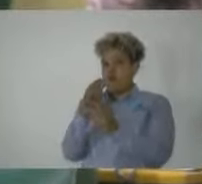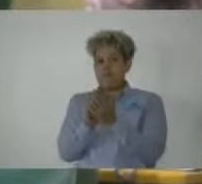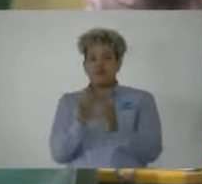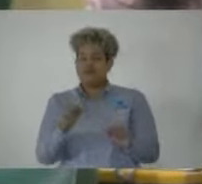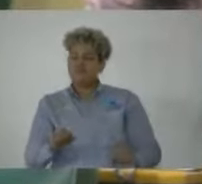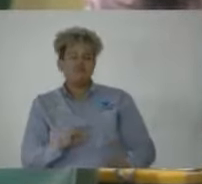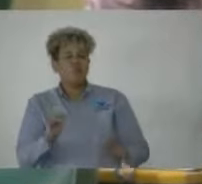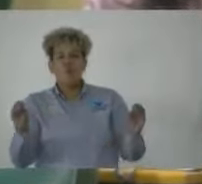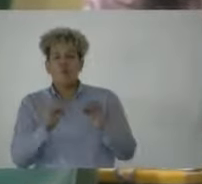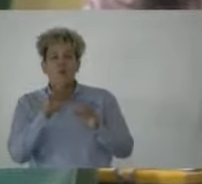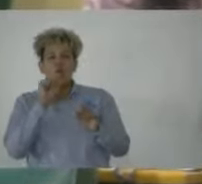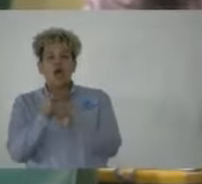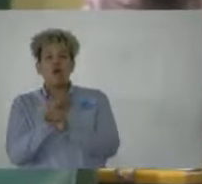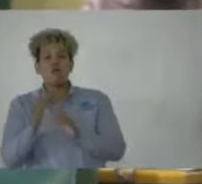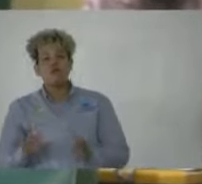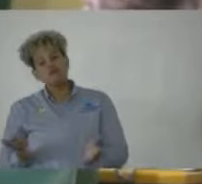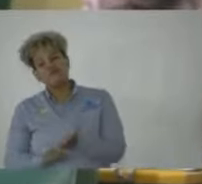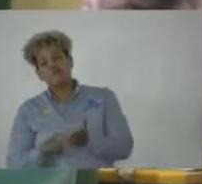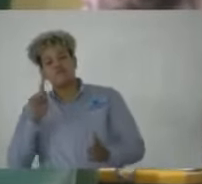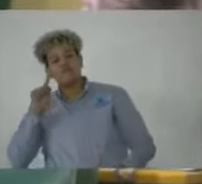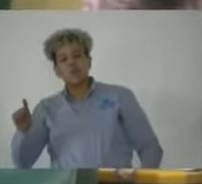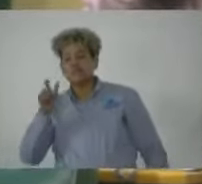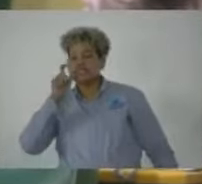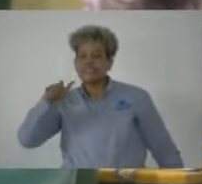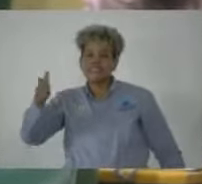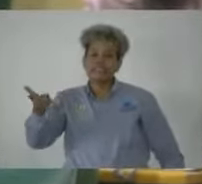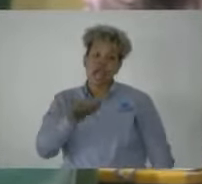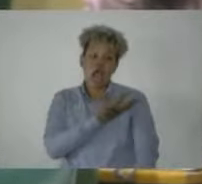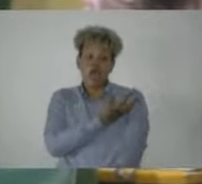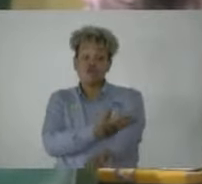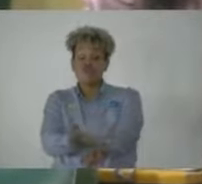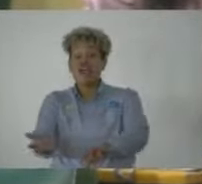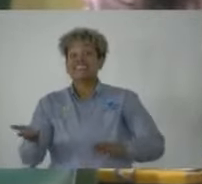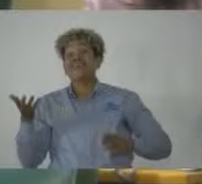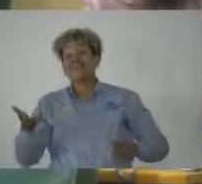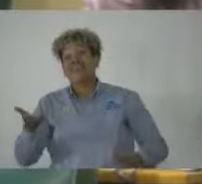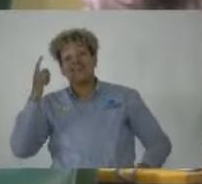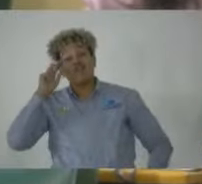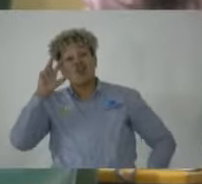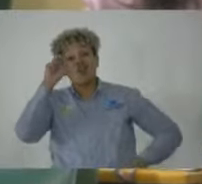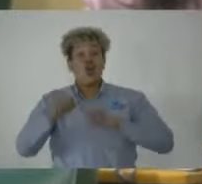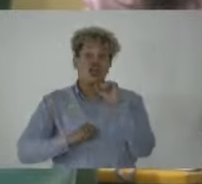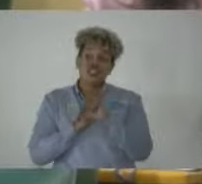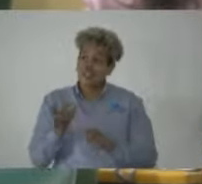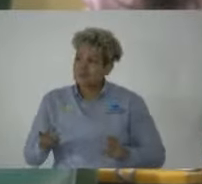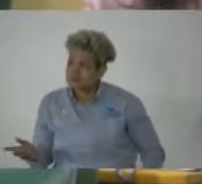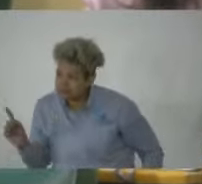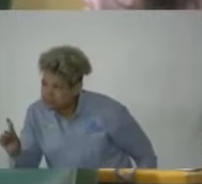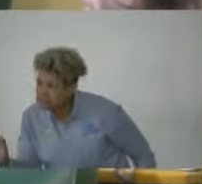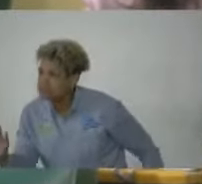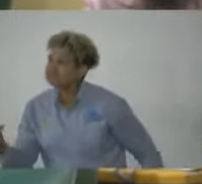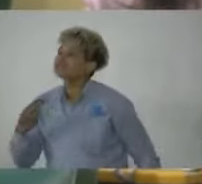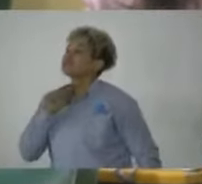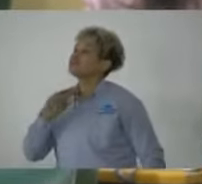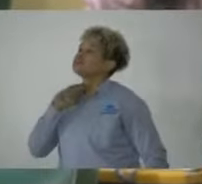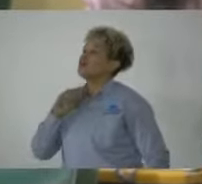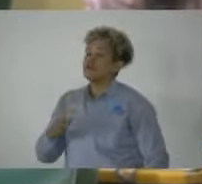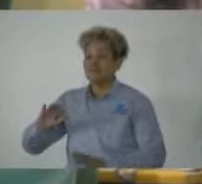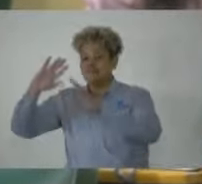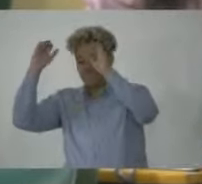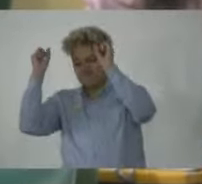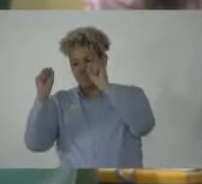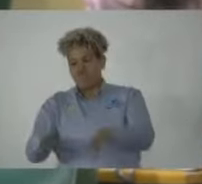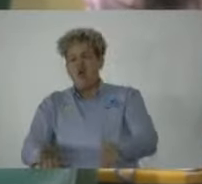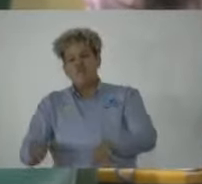financing from the Student Loan Bureau. A regressive measure that has been in place for 30 years, abolished, Mr.